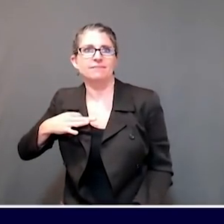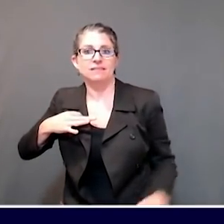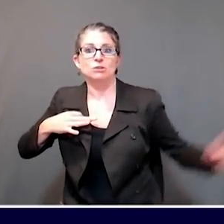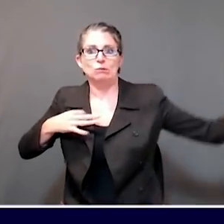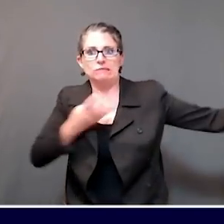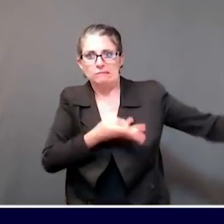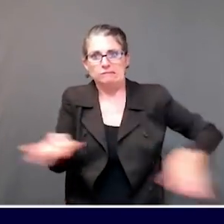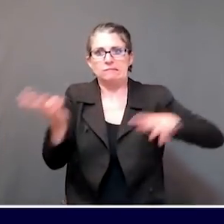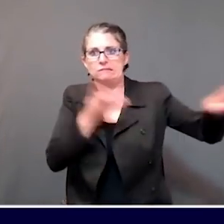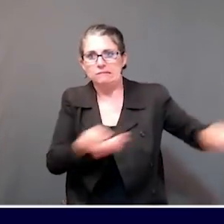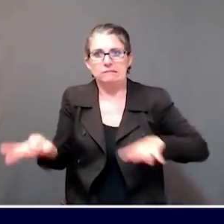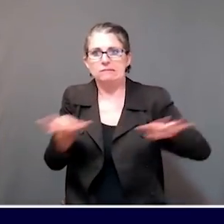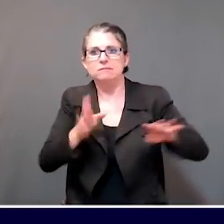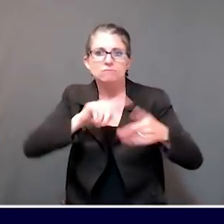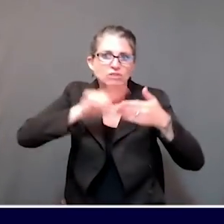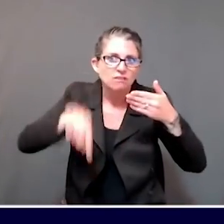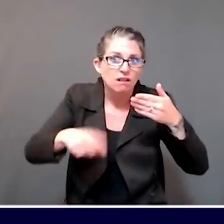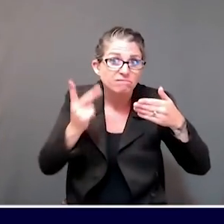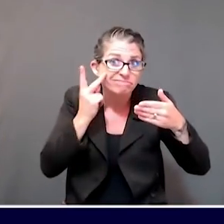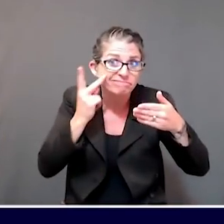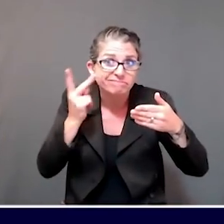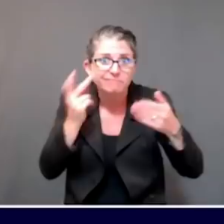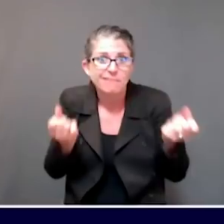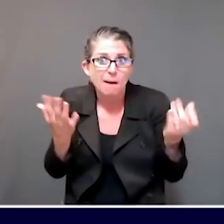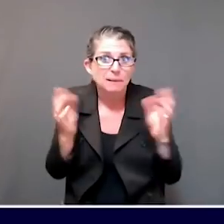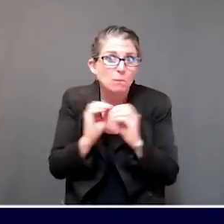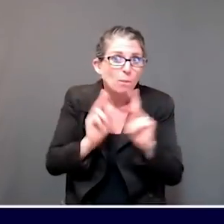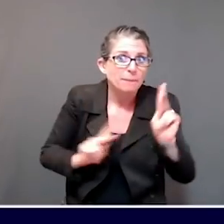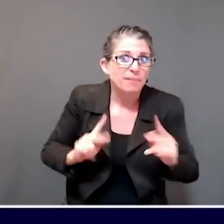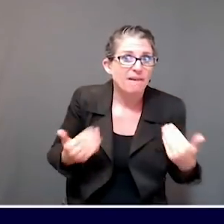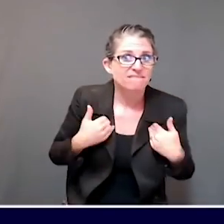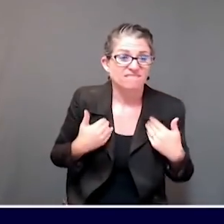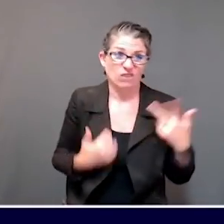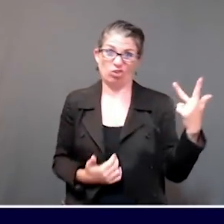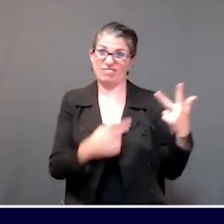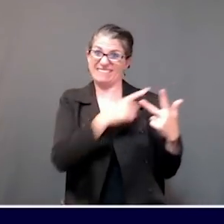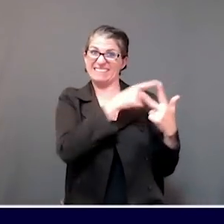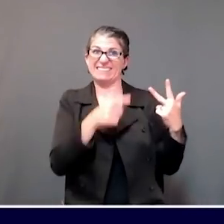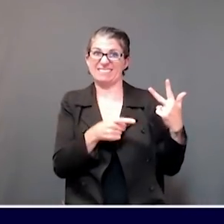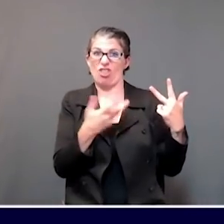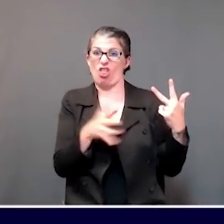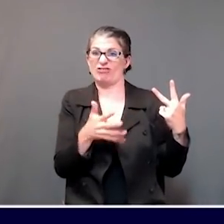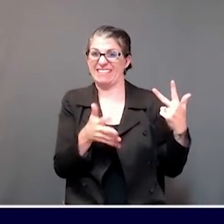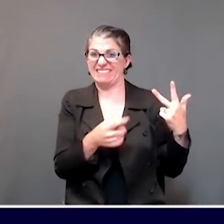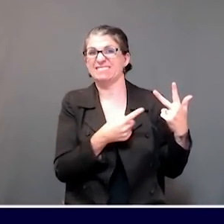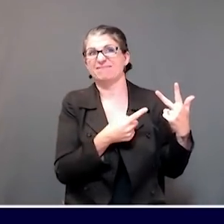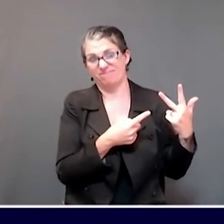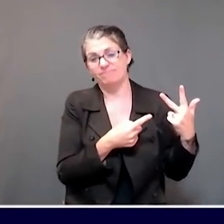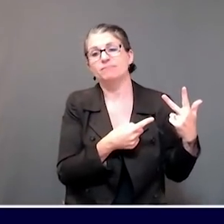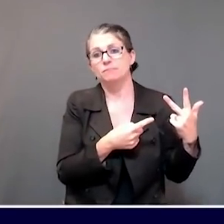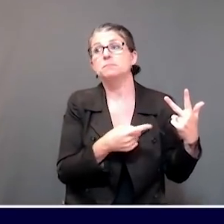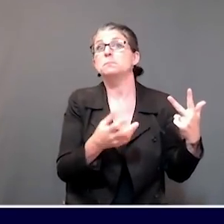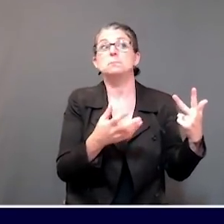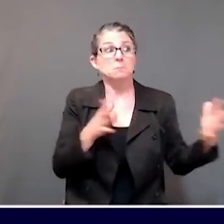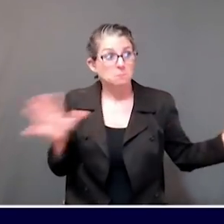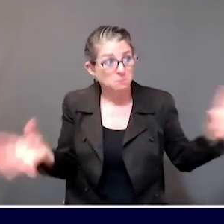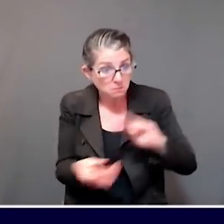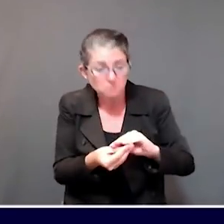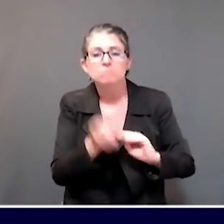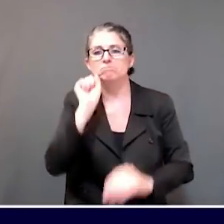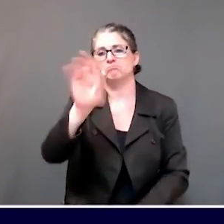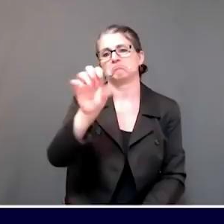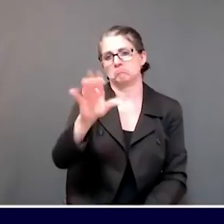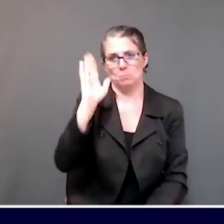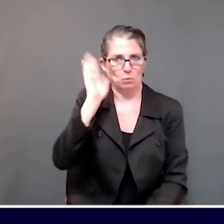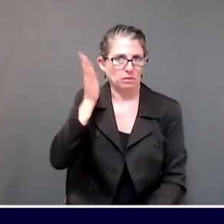results of the rounds of universal testing at the Cumberland County Jail, we'll make sure we let everyone know and keep everyone updated.